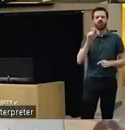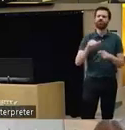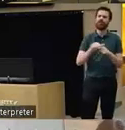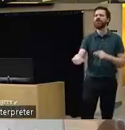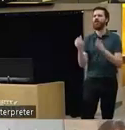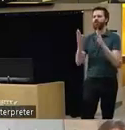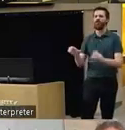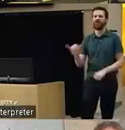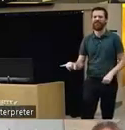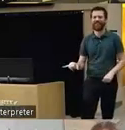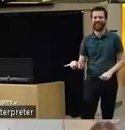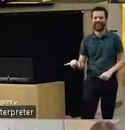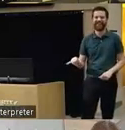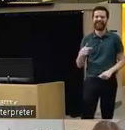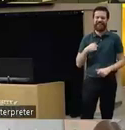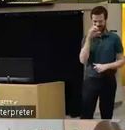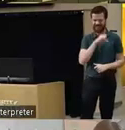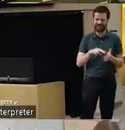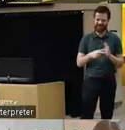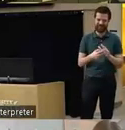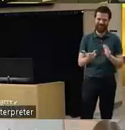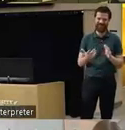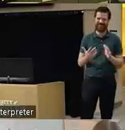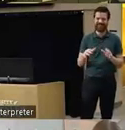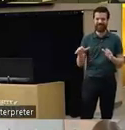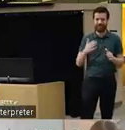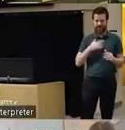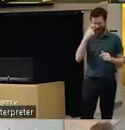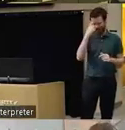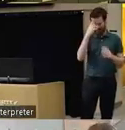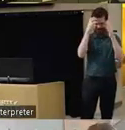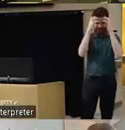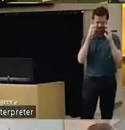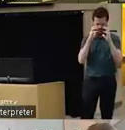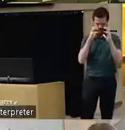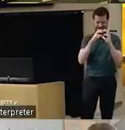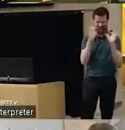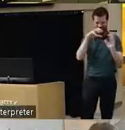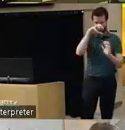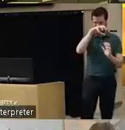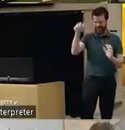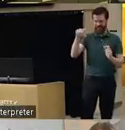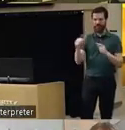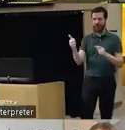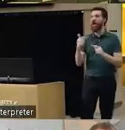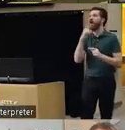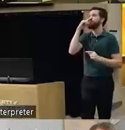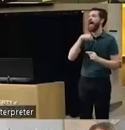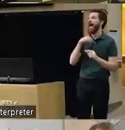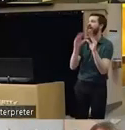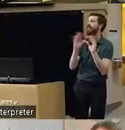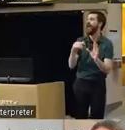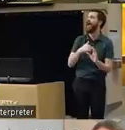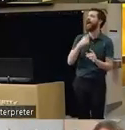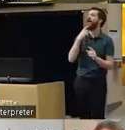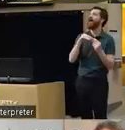do that, which I guess just means taking my brain and putting it elsewhere. But yeah, I have the same. Sorry, can I clarify one thing real quick? Yeah.